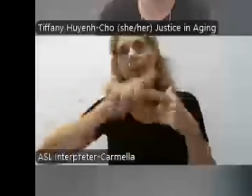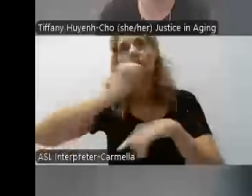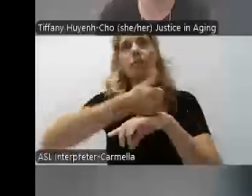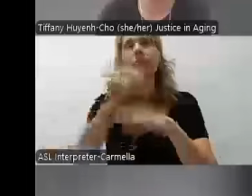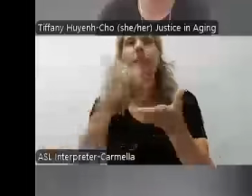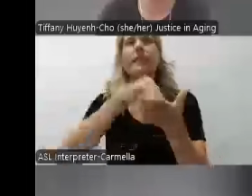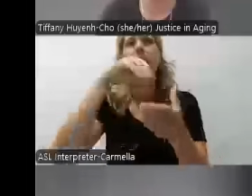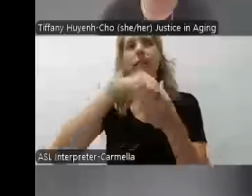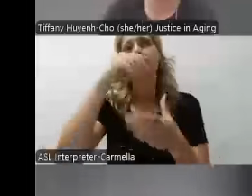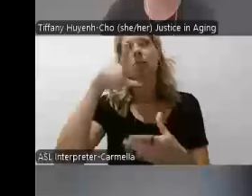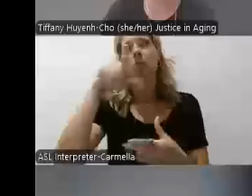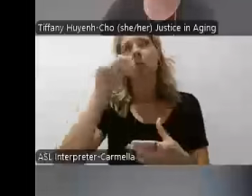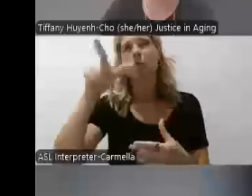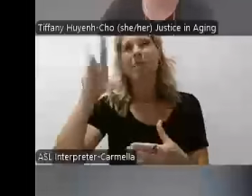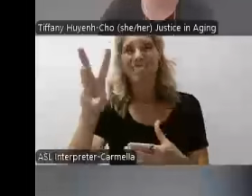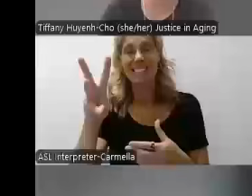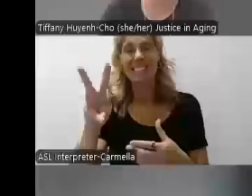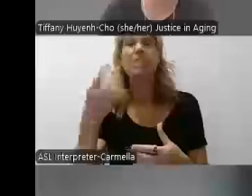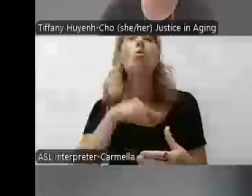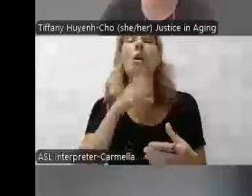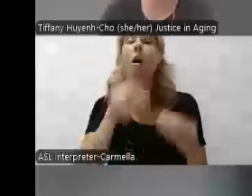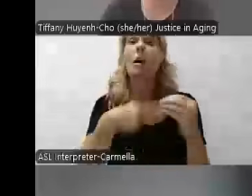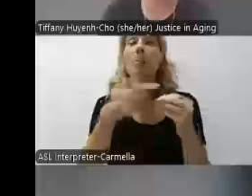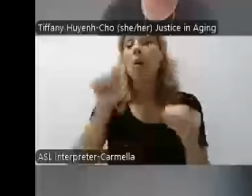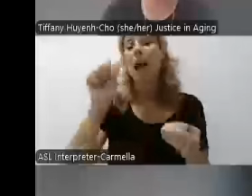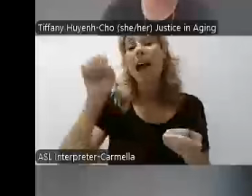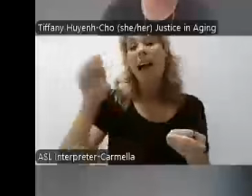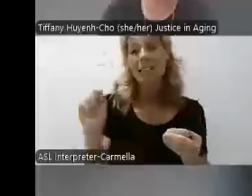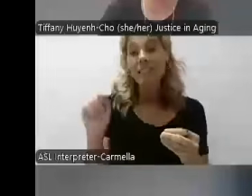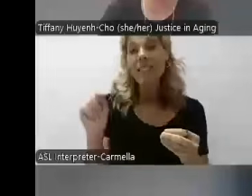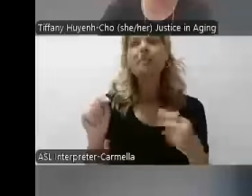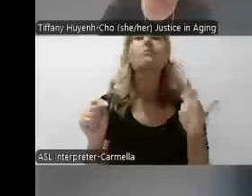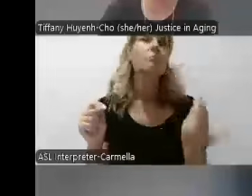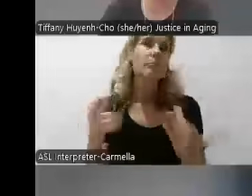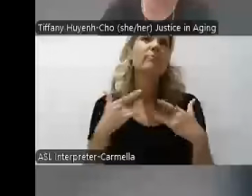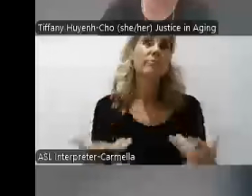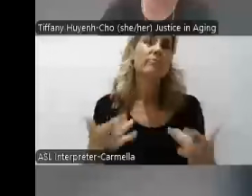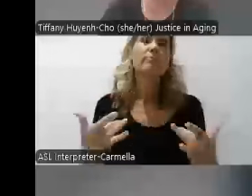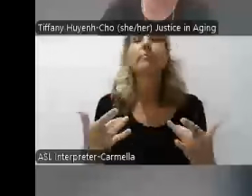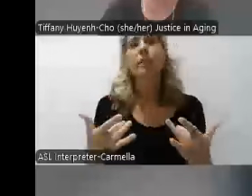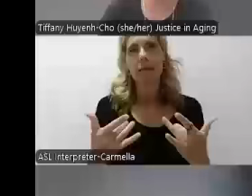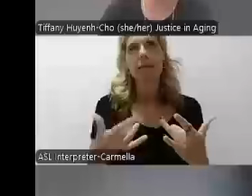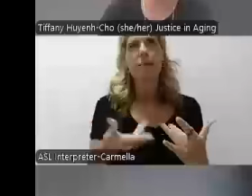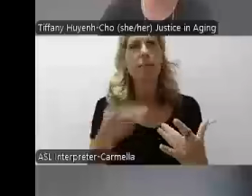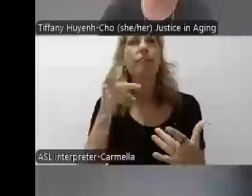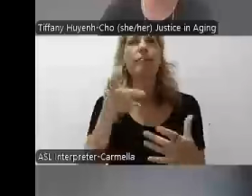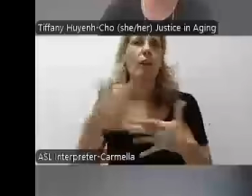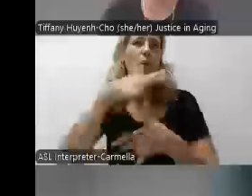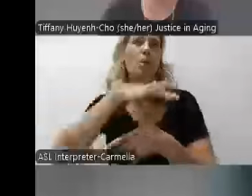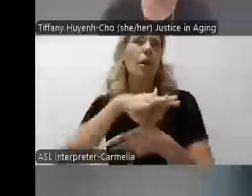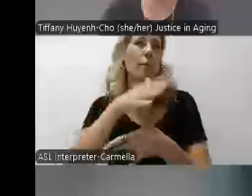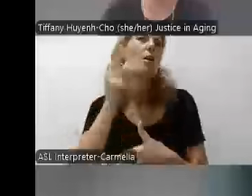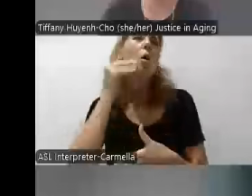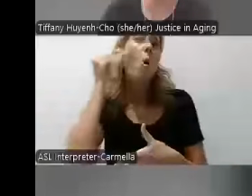in 2026. And when we talk about assets, typically their primary home is exempt. So that's